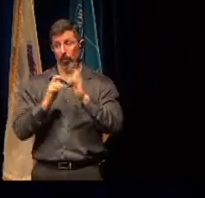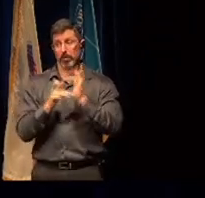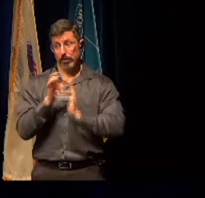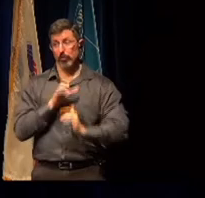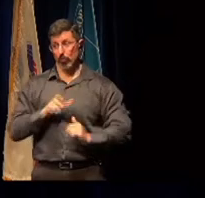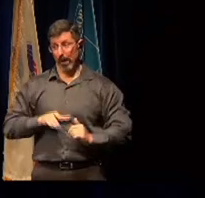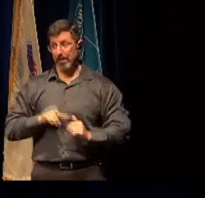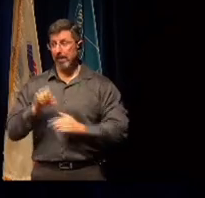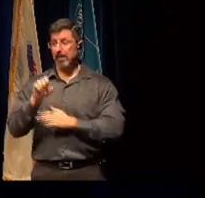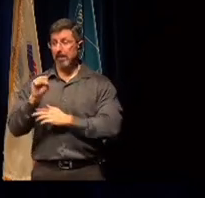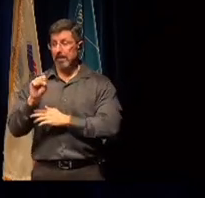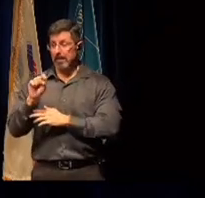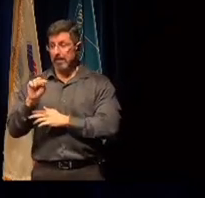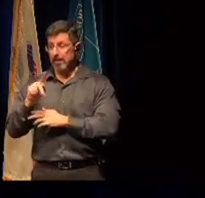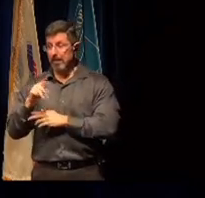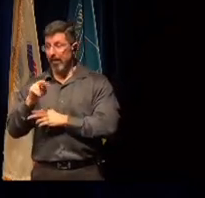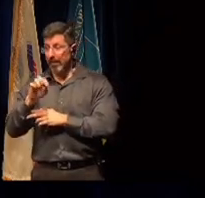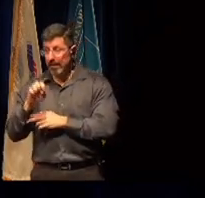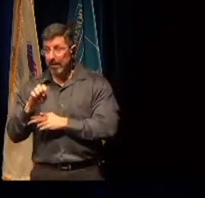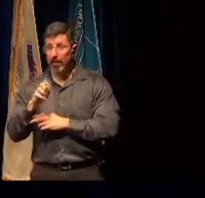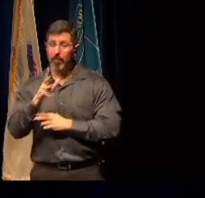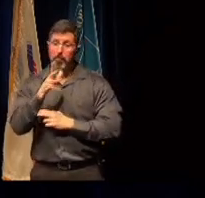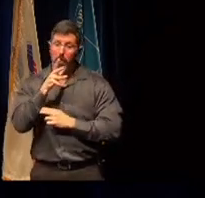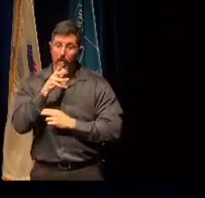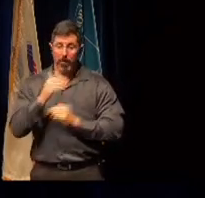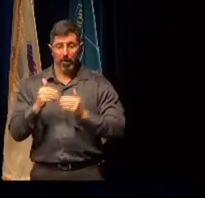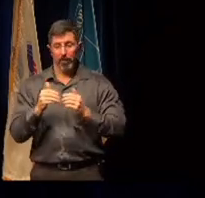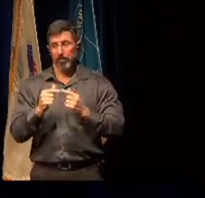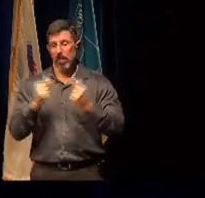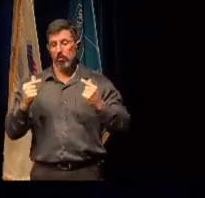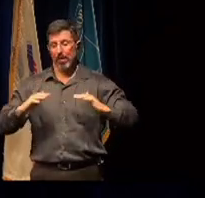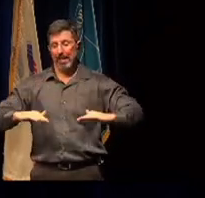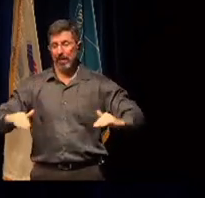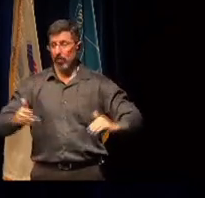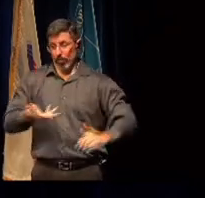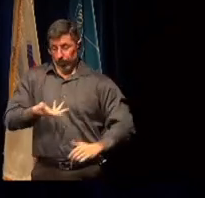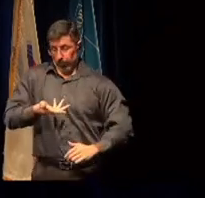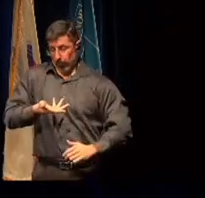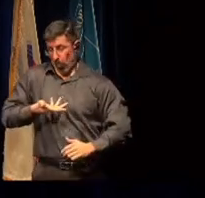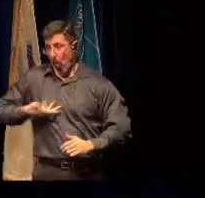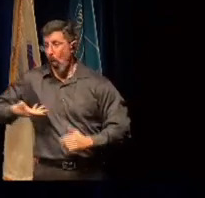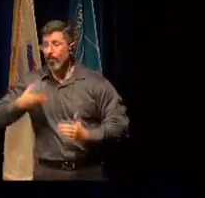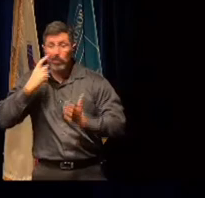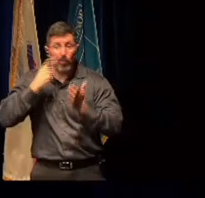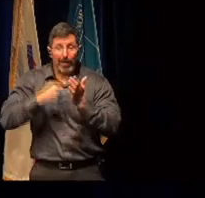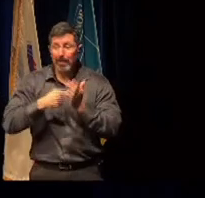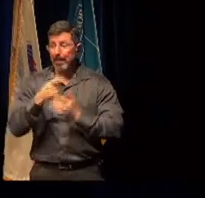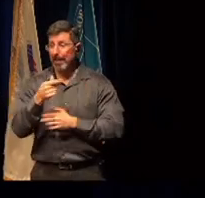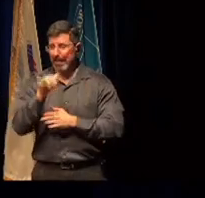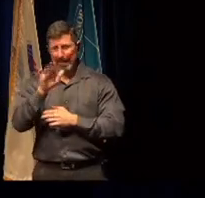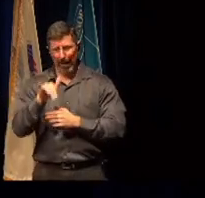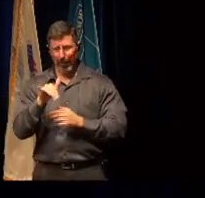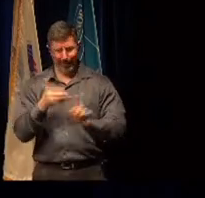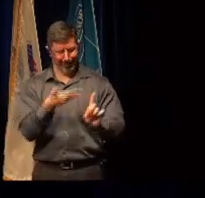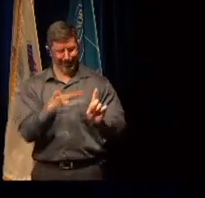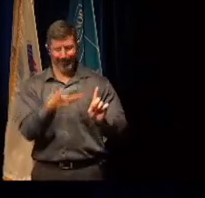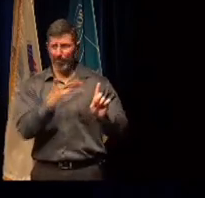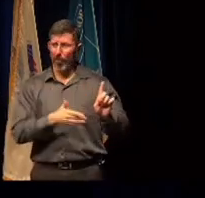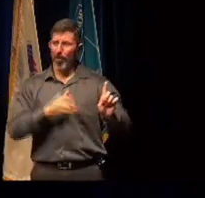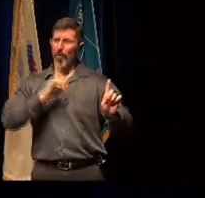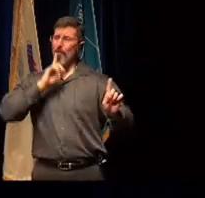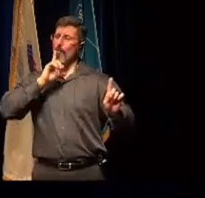siblings, her mom, the grandkids, and all of us have recognized that Gary was the epitome of what a real man should be all